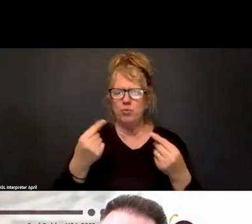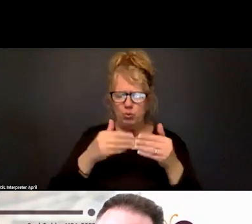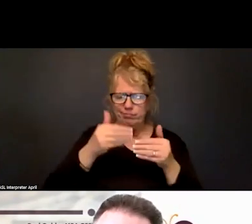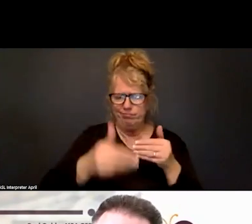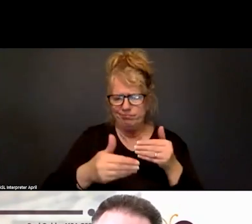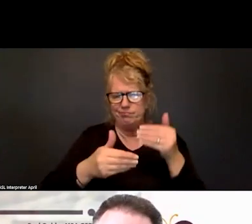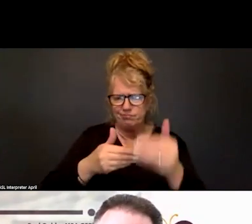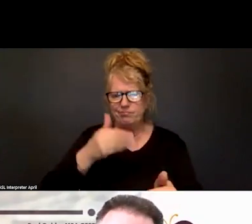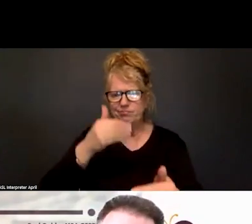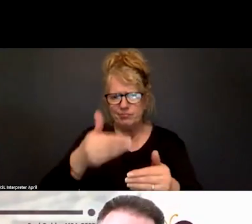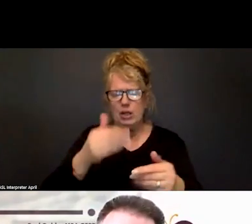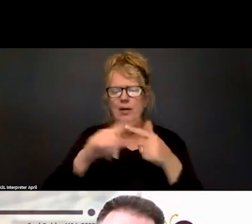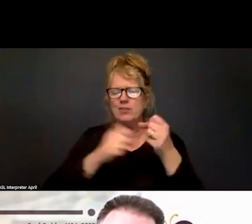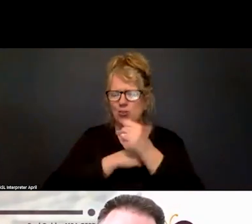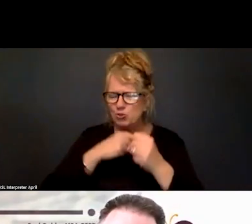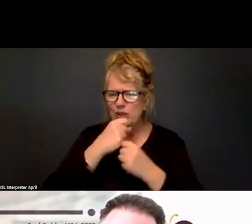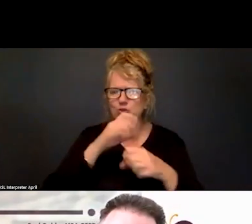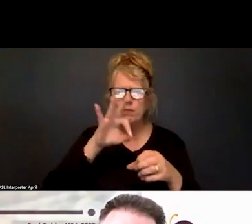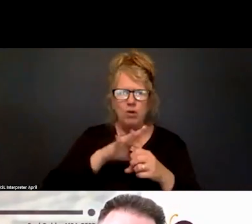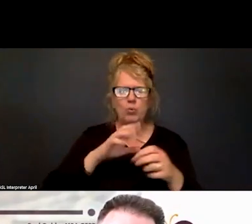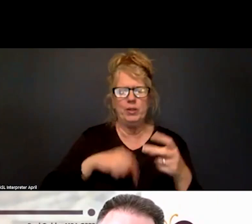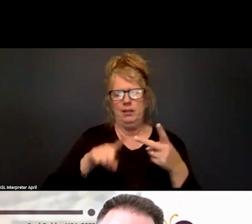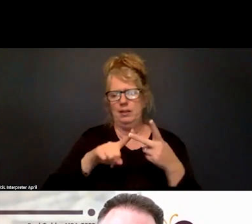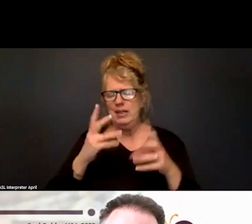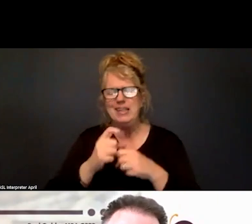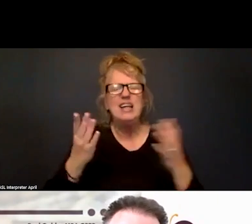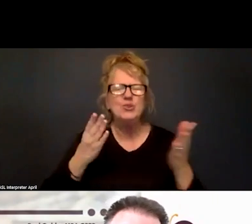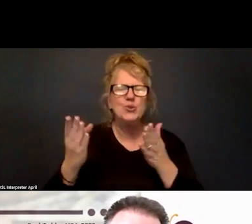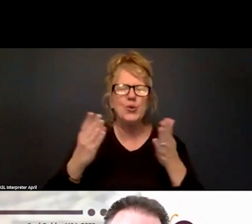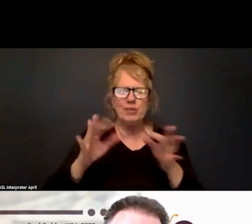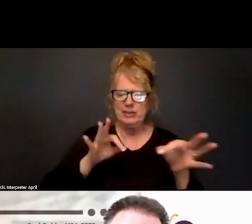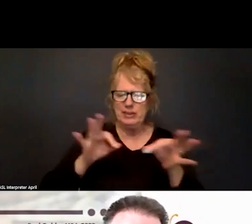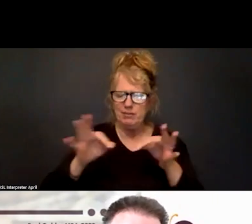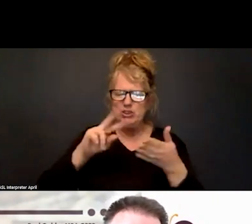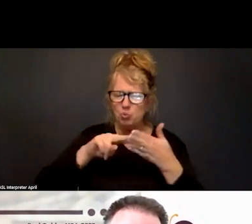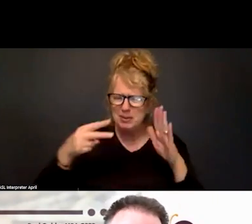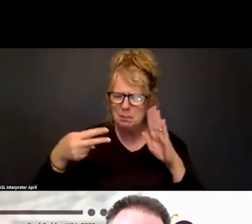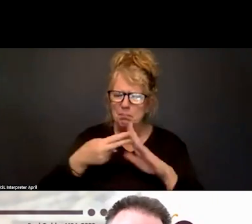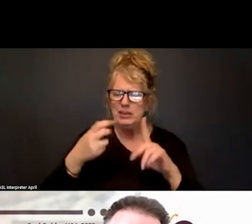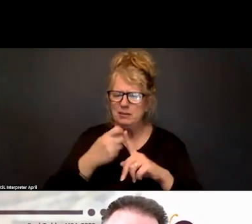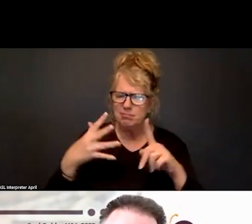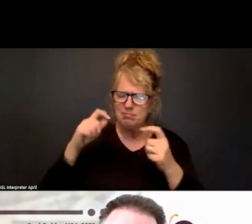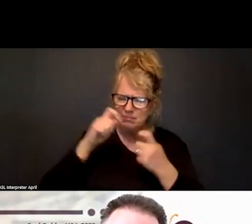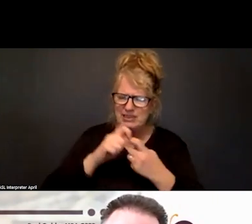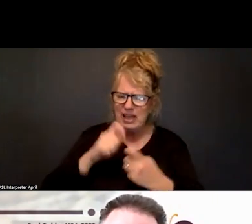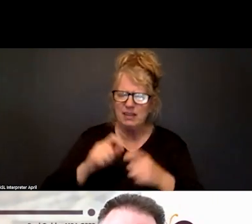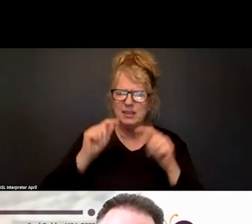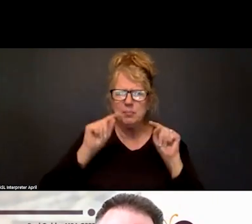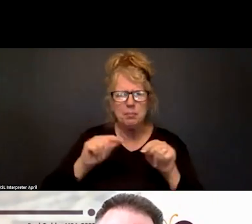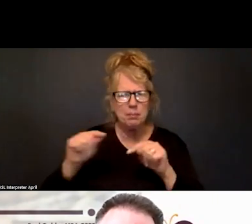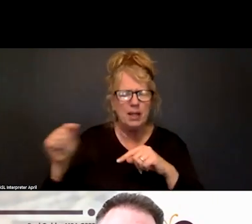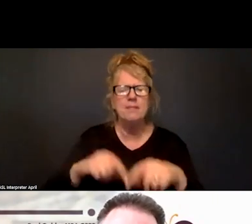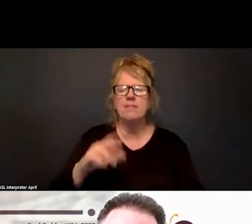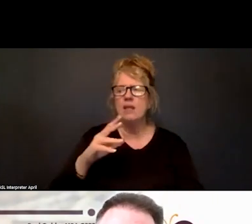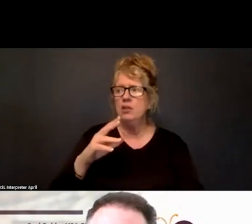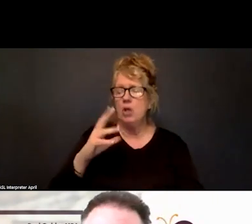structure coding in a way that's going to do that. We have to get service definitions that really tightly define this is exactly what it is. And